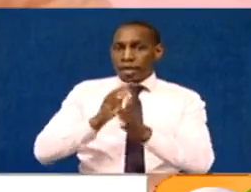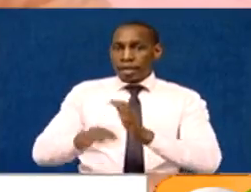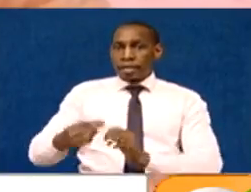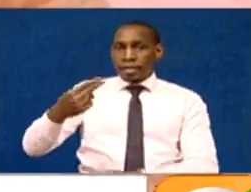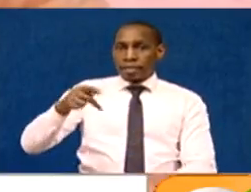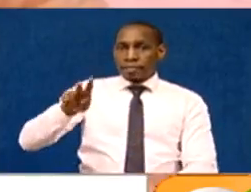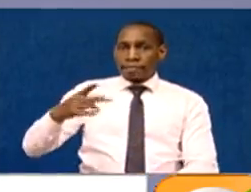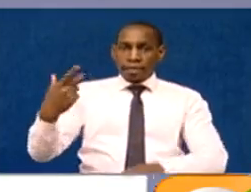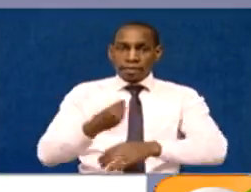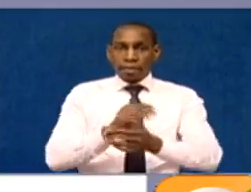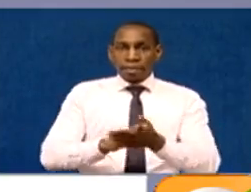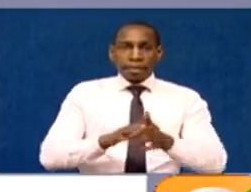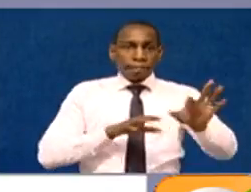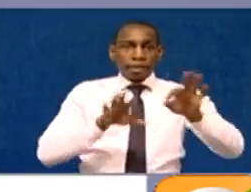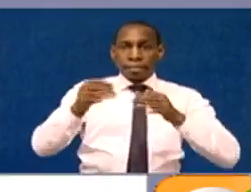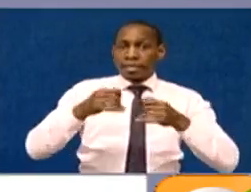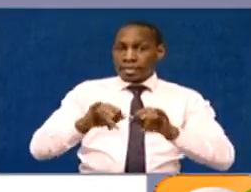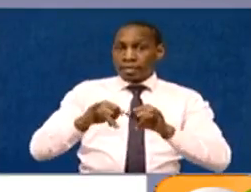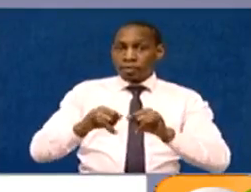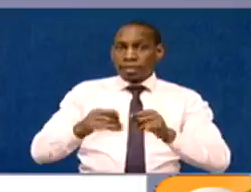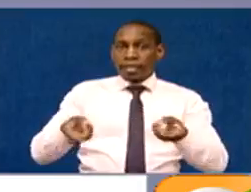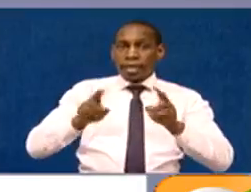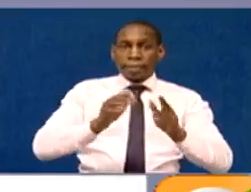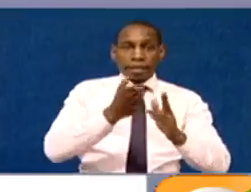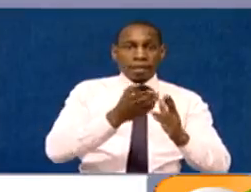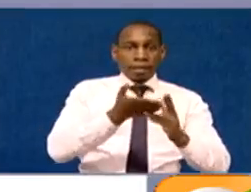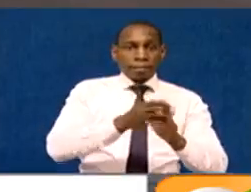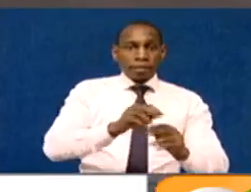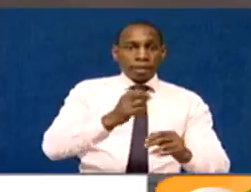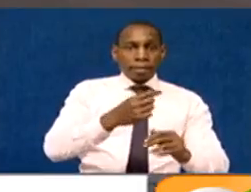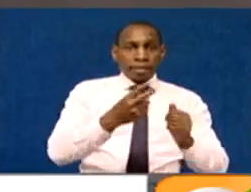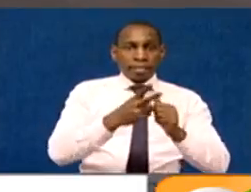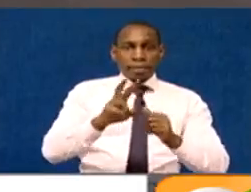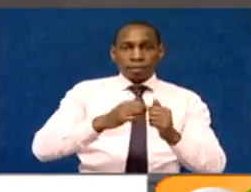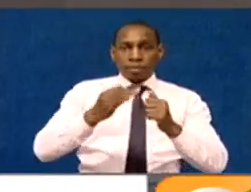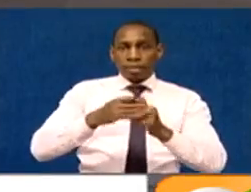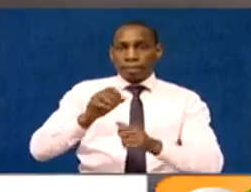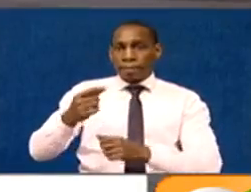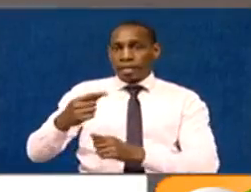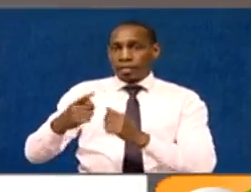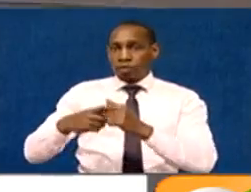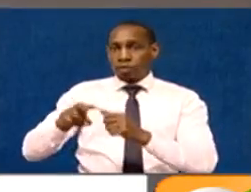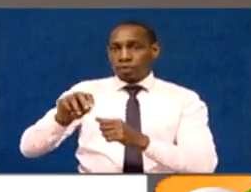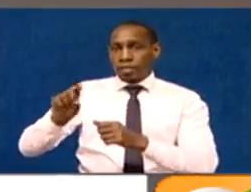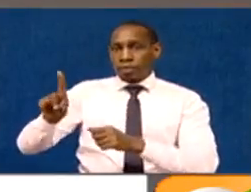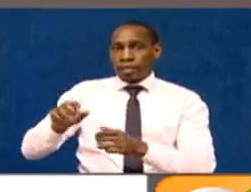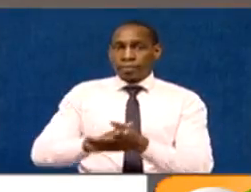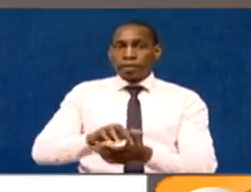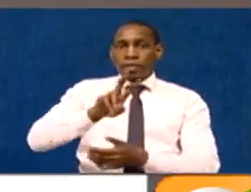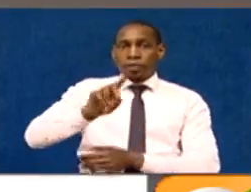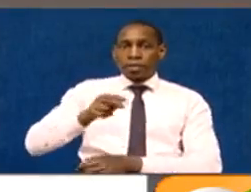HPV vaccine were from a randomized trial that took place between December 2018 to June 2021, and one that